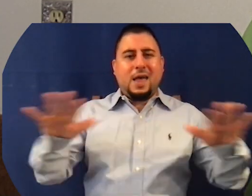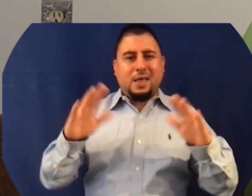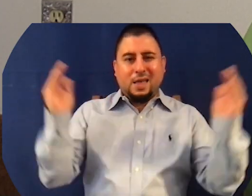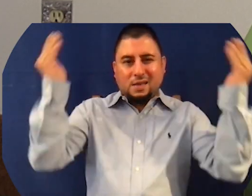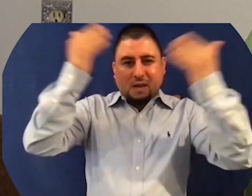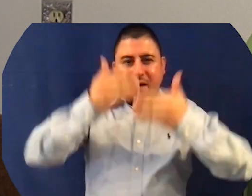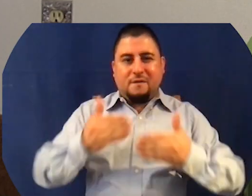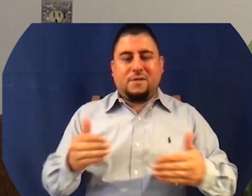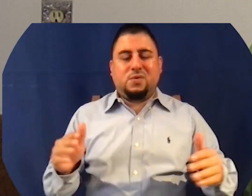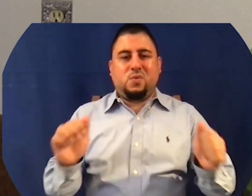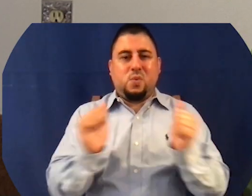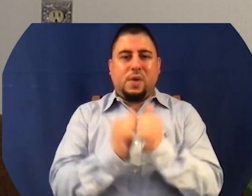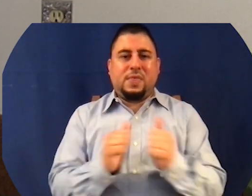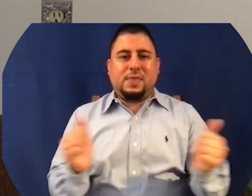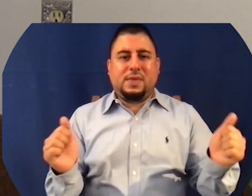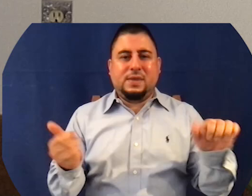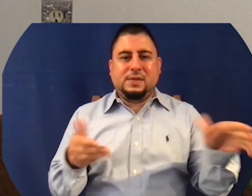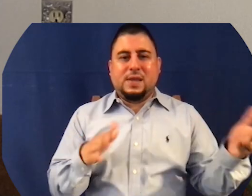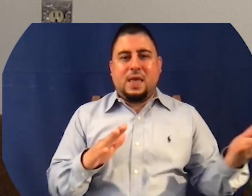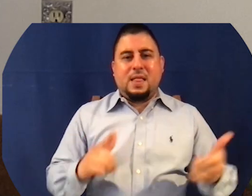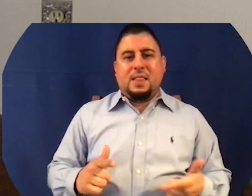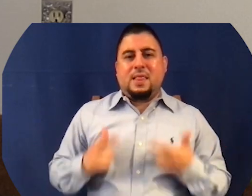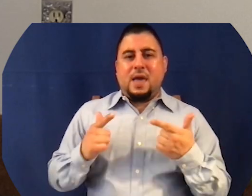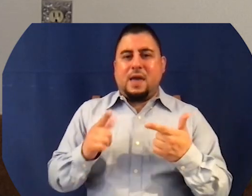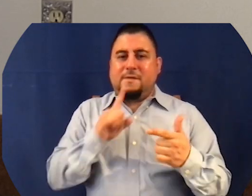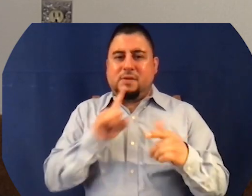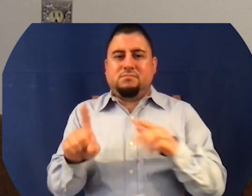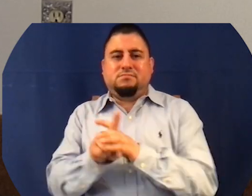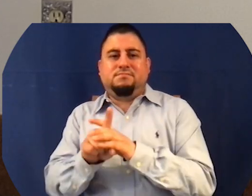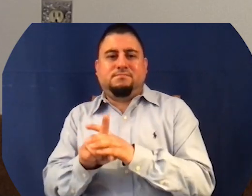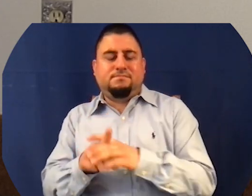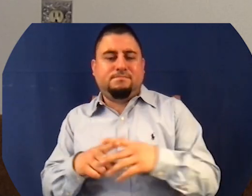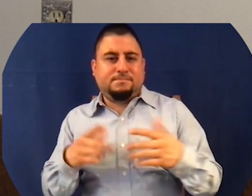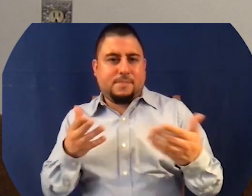by death, life has arisen.